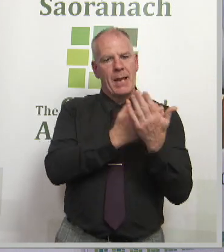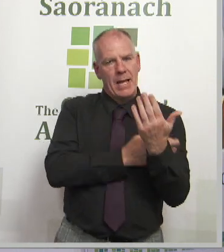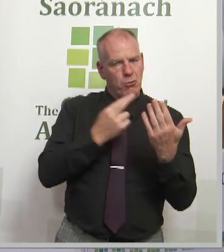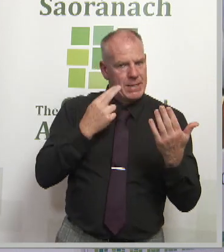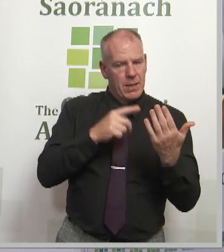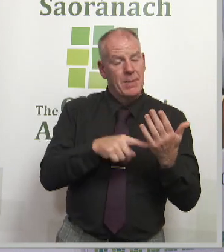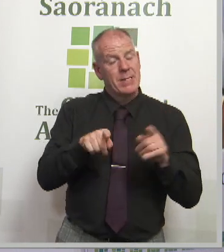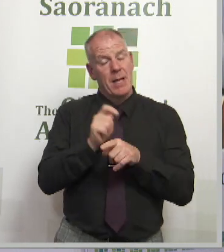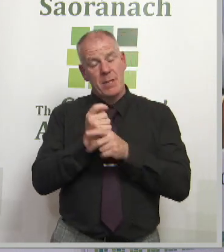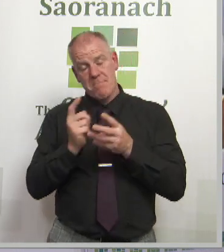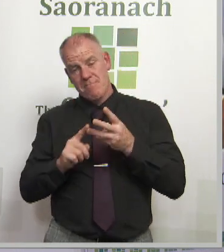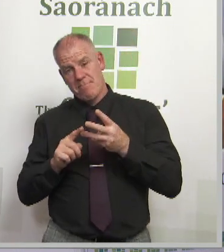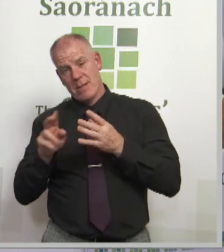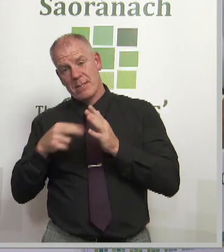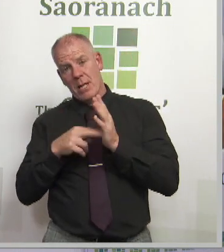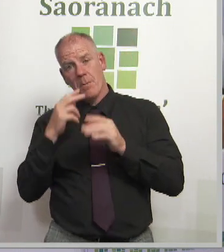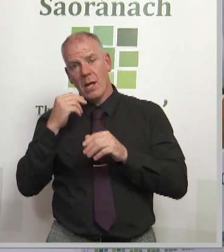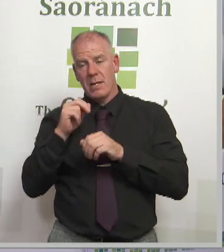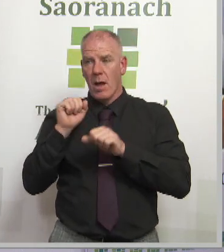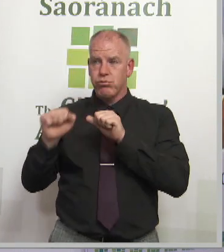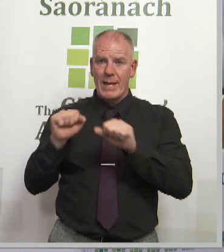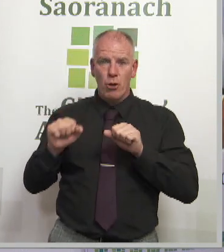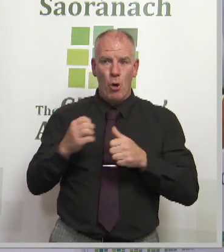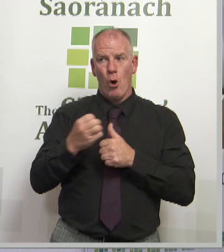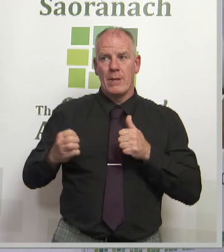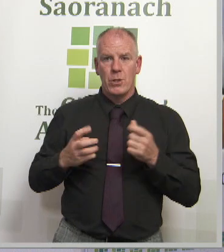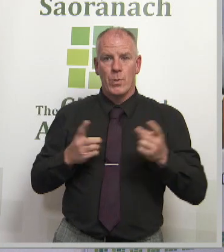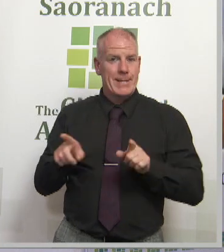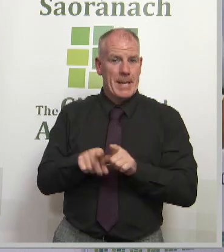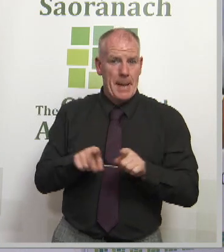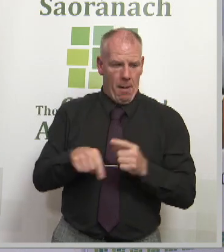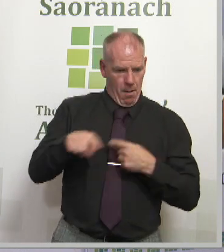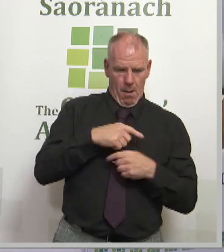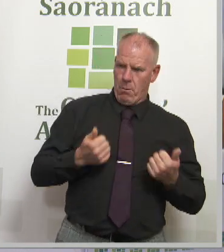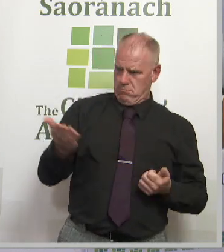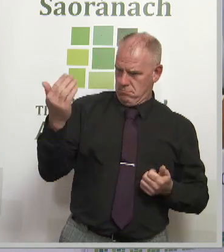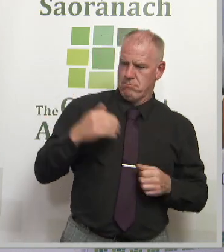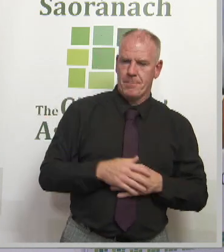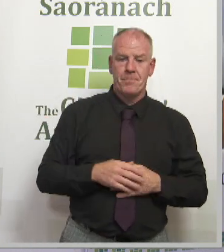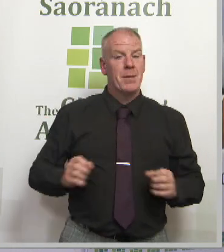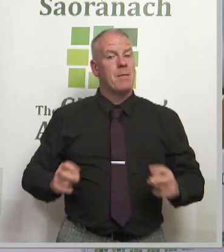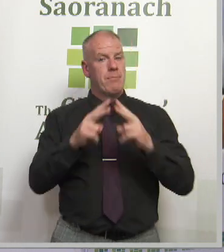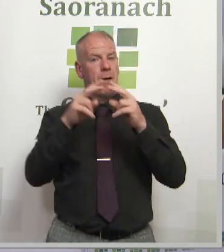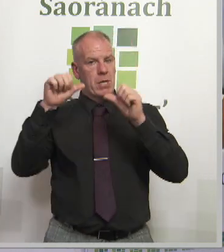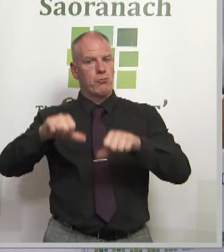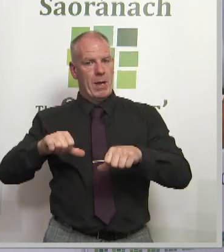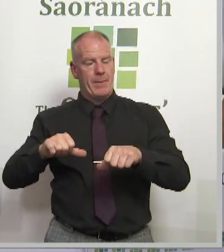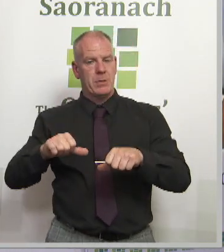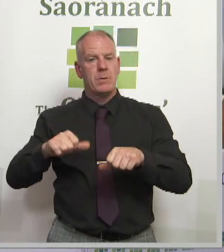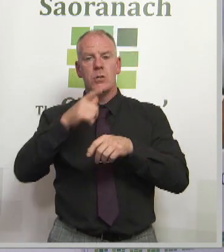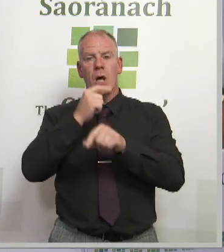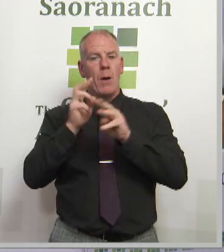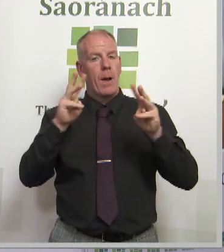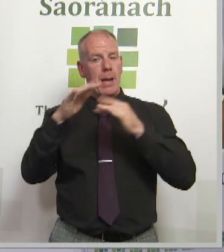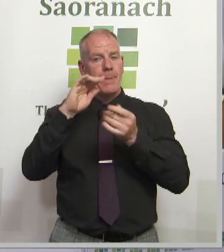And we also sign up essentially for peer pressure and to try and convince others to do it as well. And the Paris Agreement, actually linking into the climate change, was